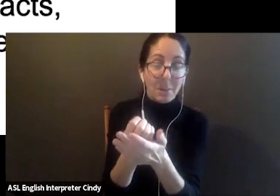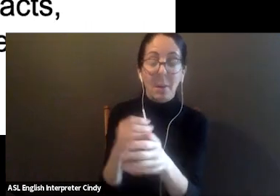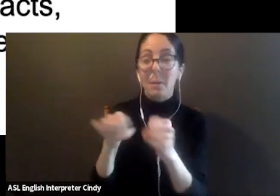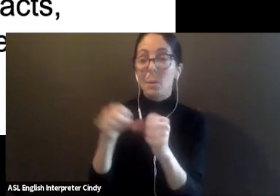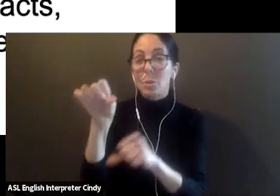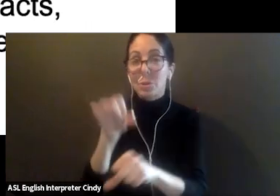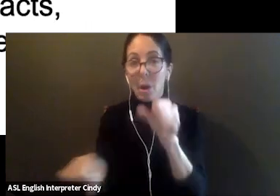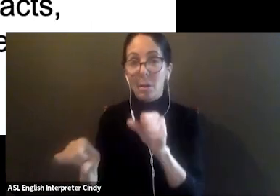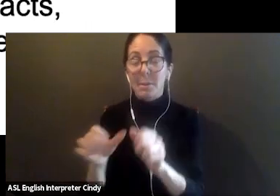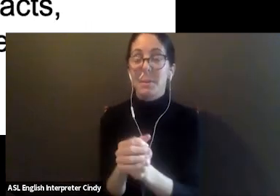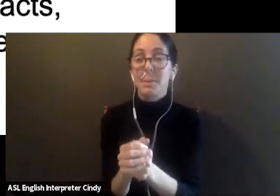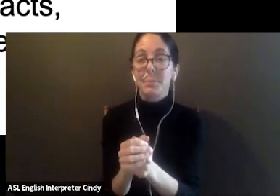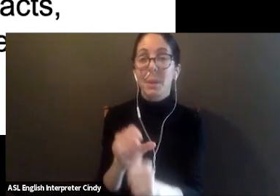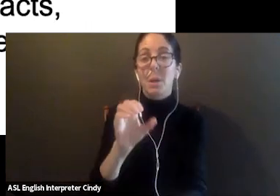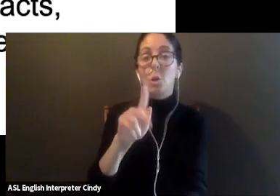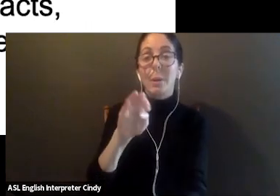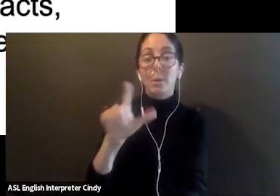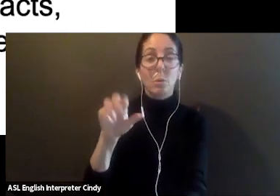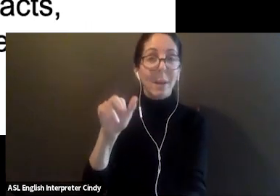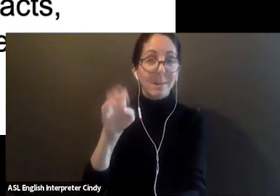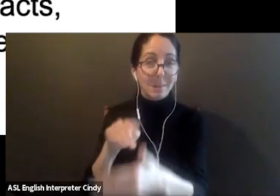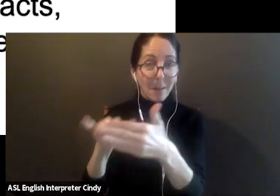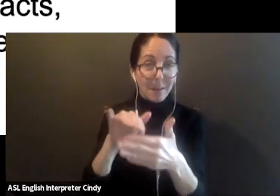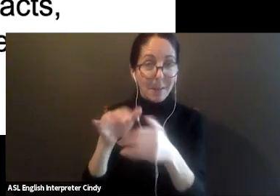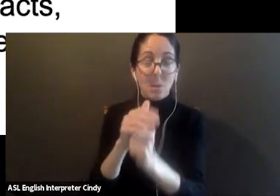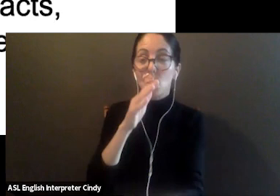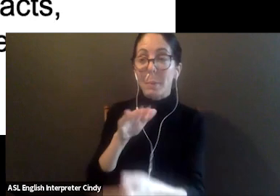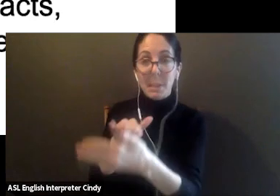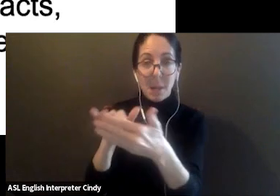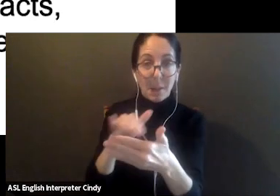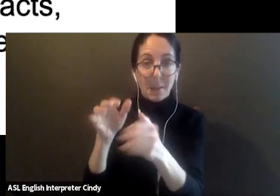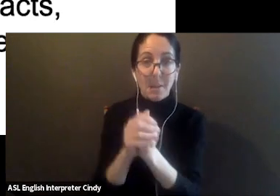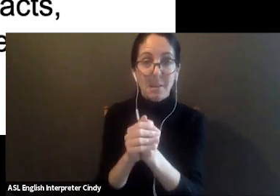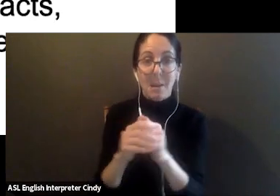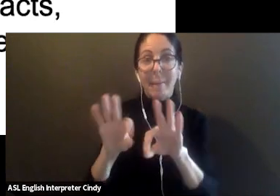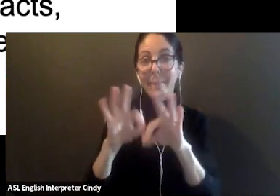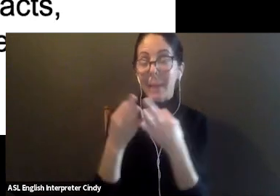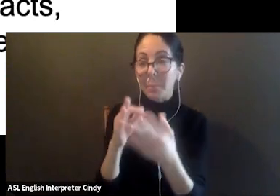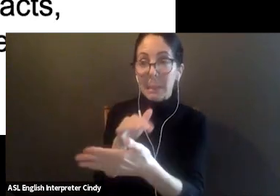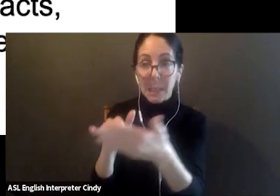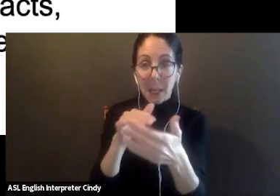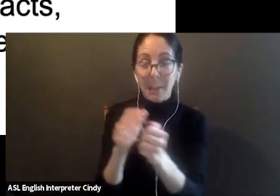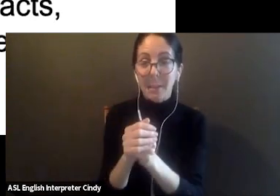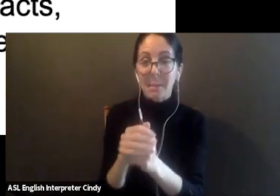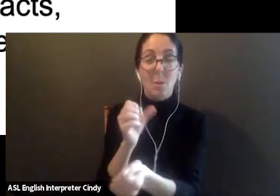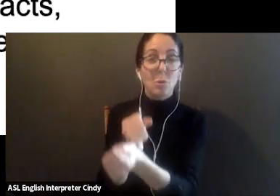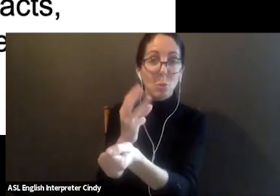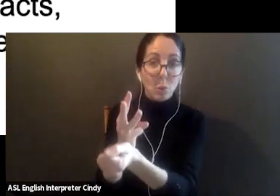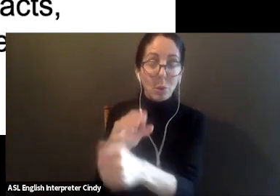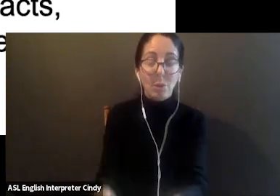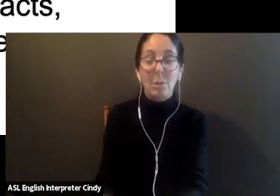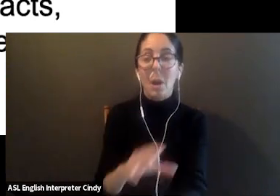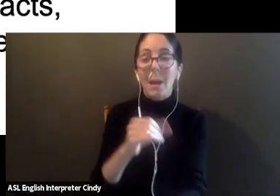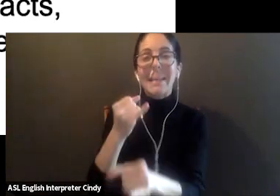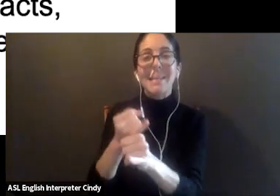sciences, critical race studies, women's studies, family studies, social work, and